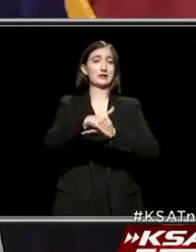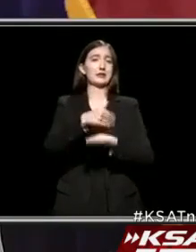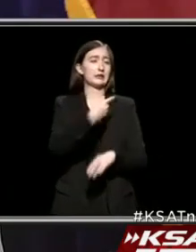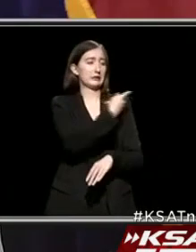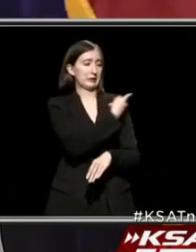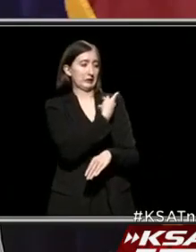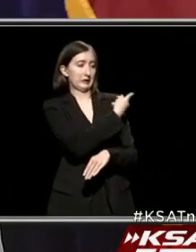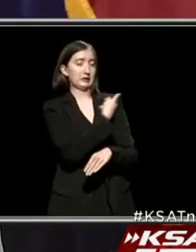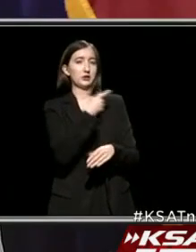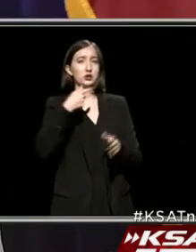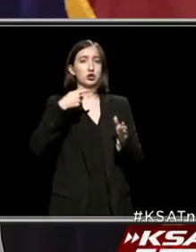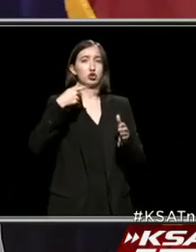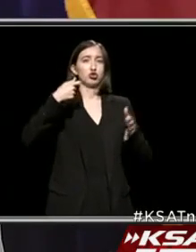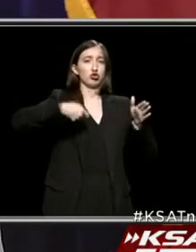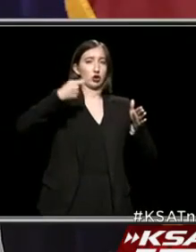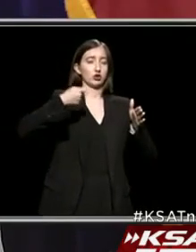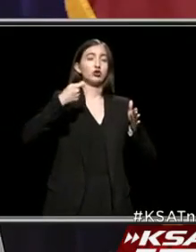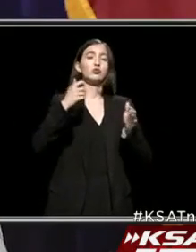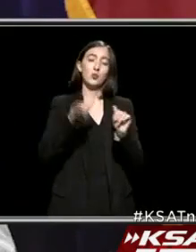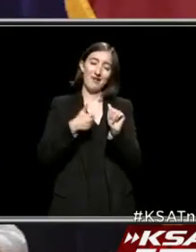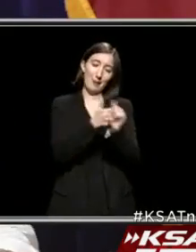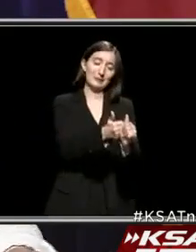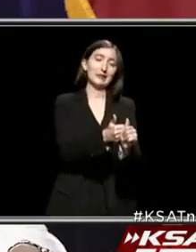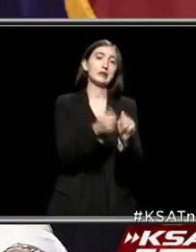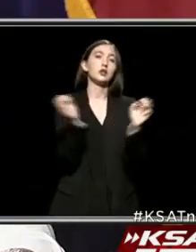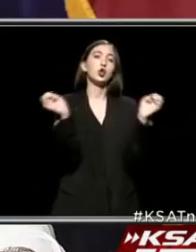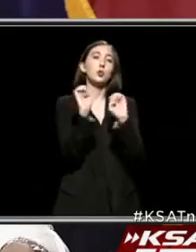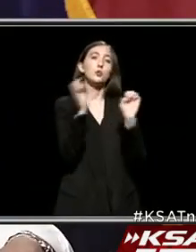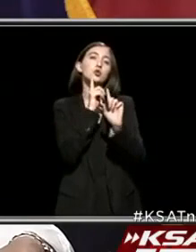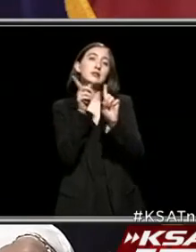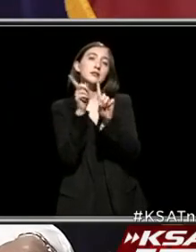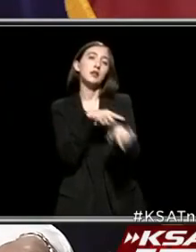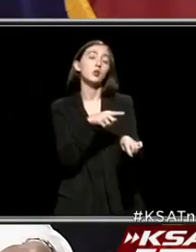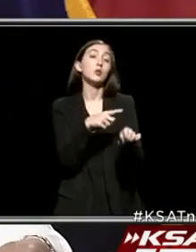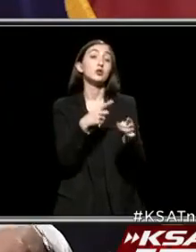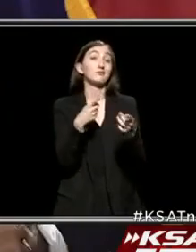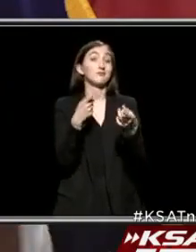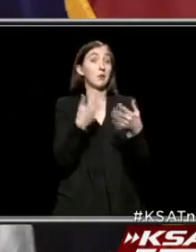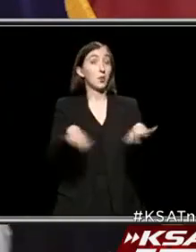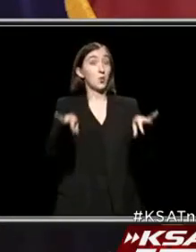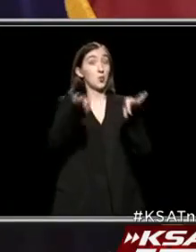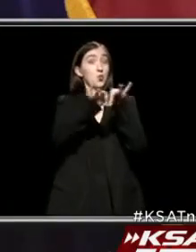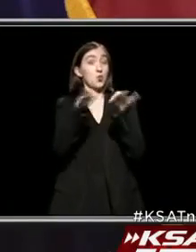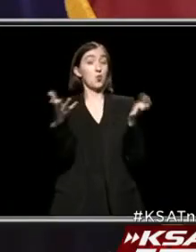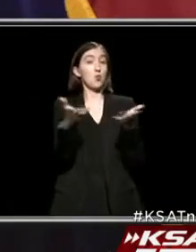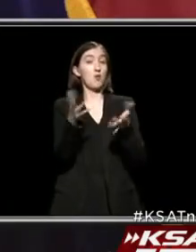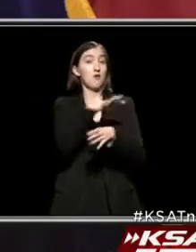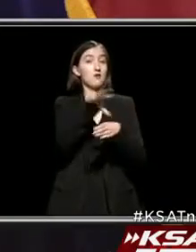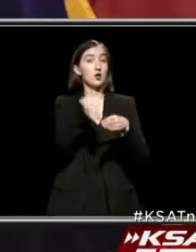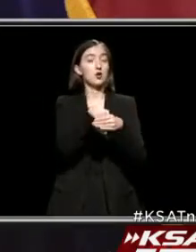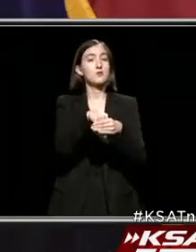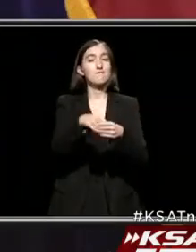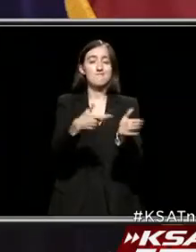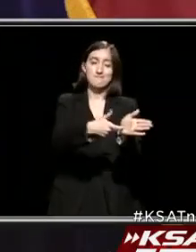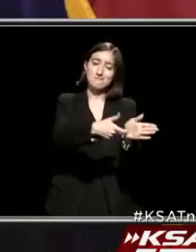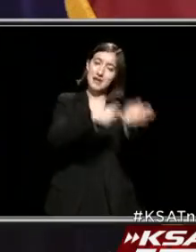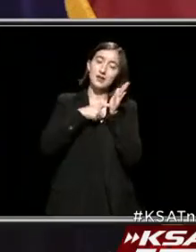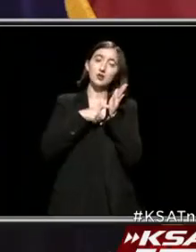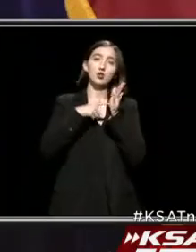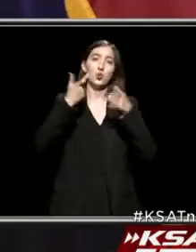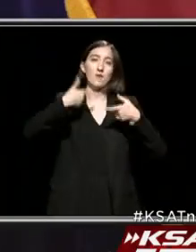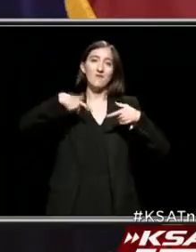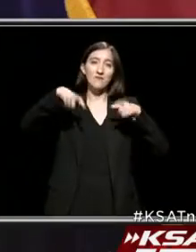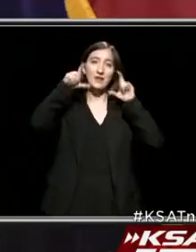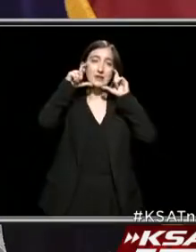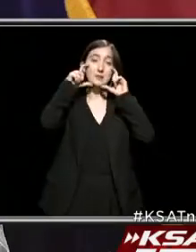have both updated our emergency declarations tonight, most notably to include mandatory face masks for folks over